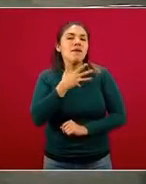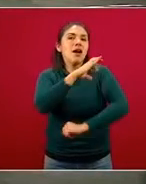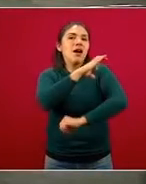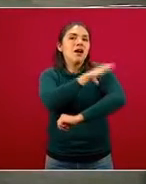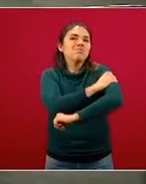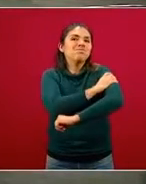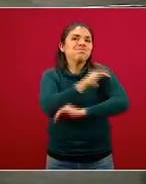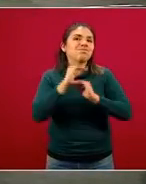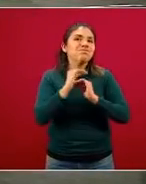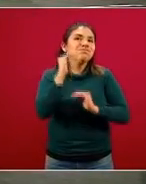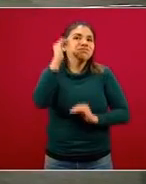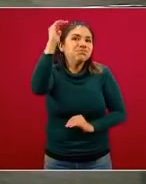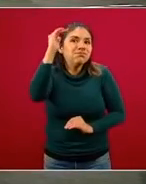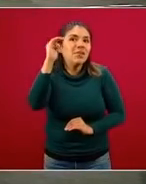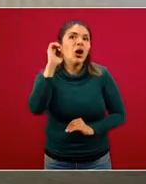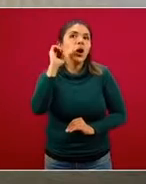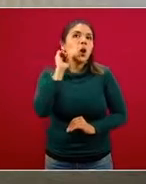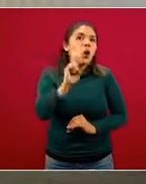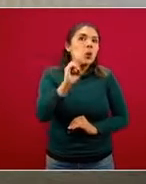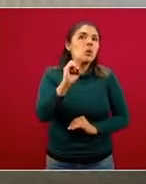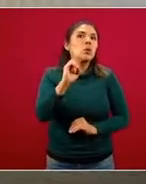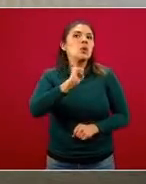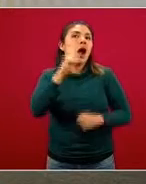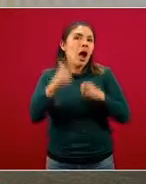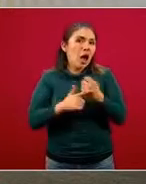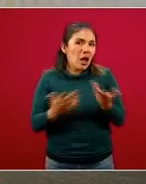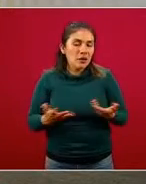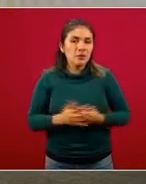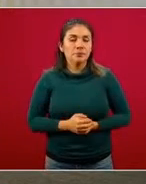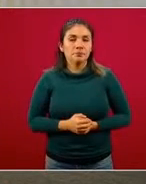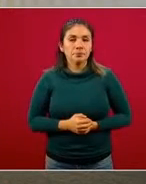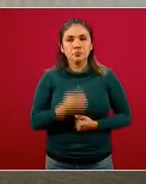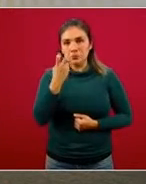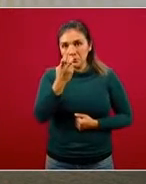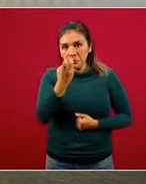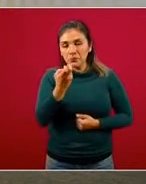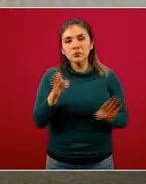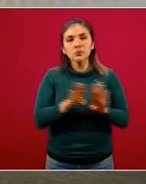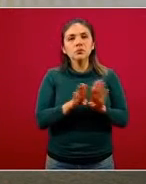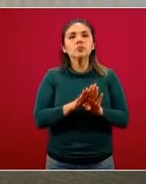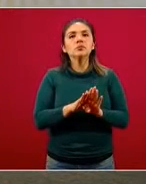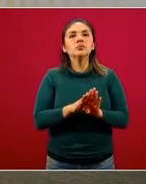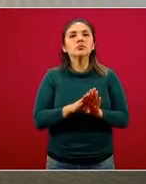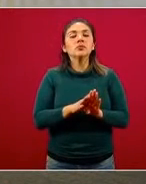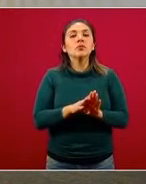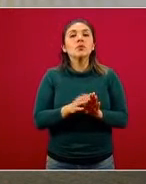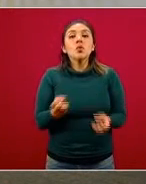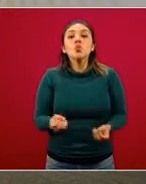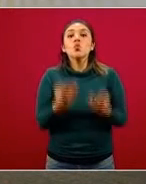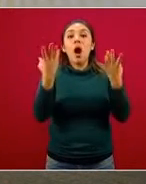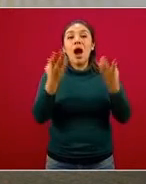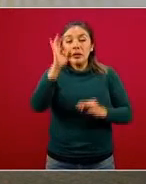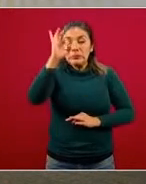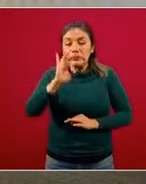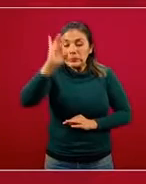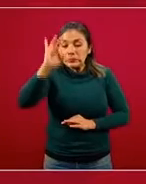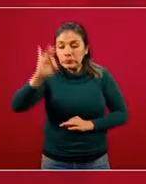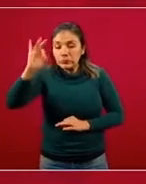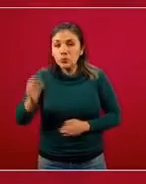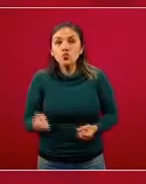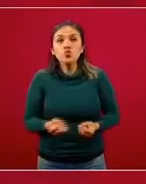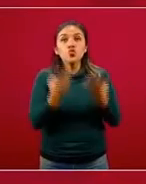pressure taken, that they identify that they do have high blood pressure at that moment, and they didn't know that.